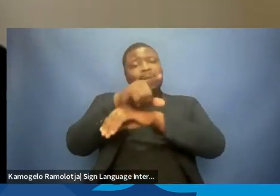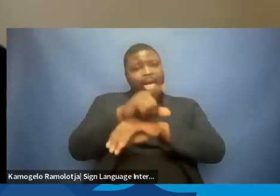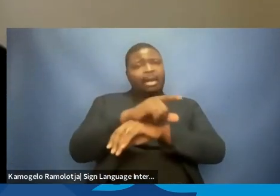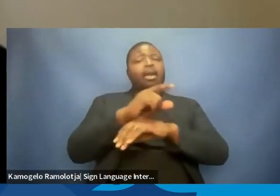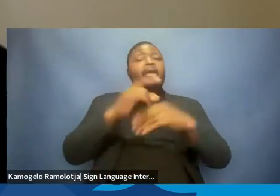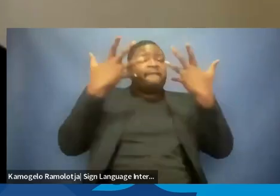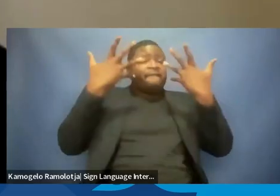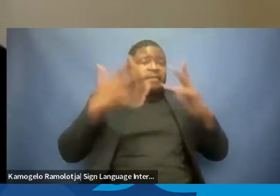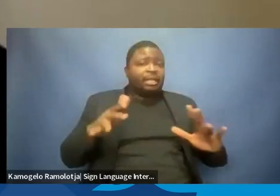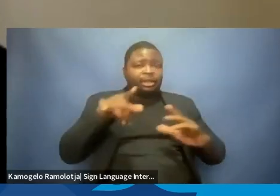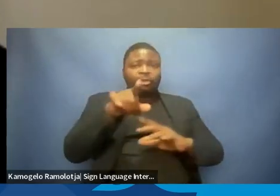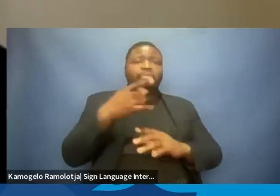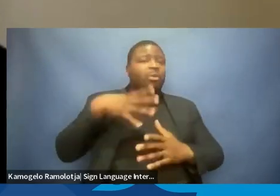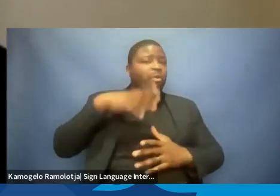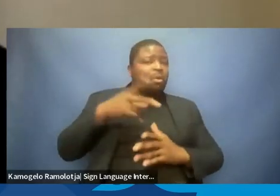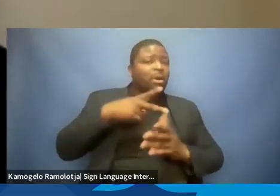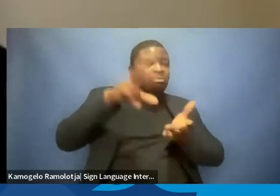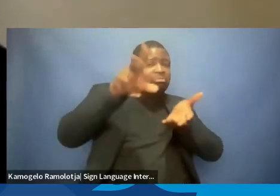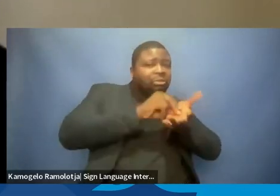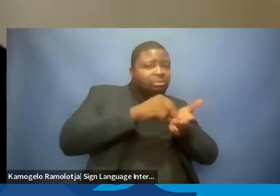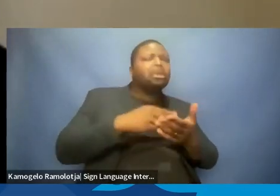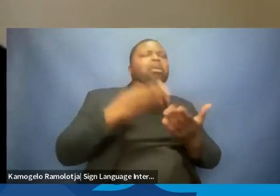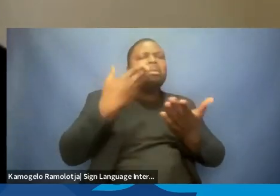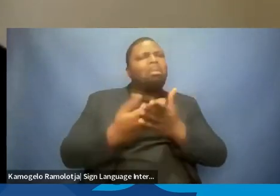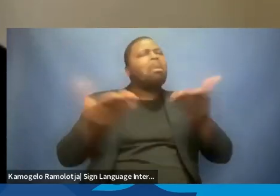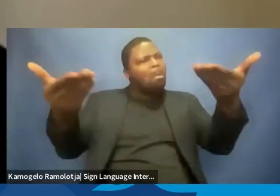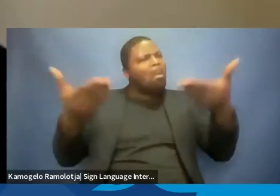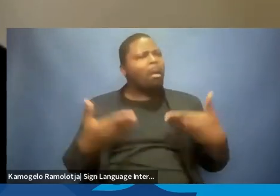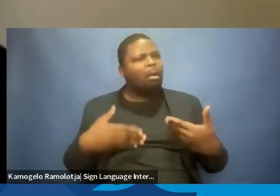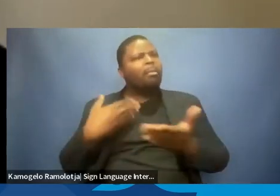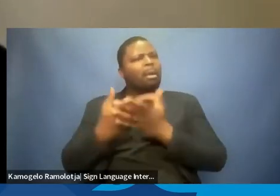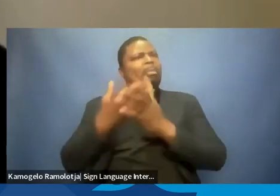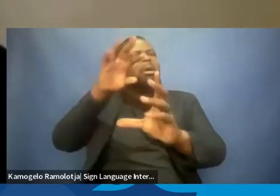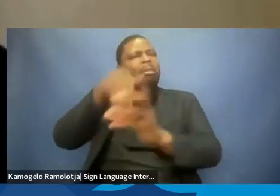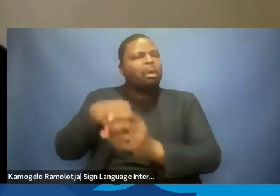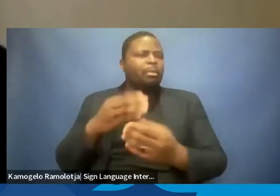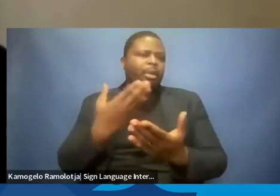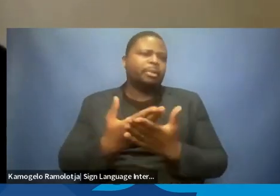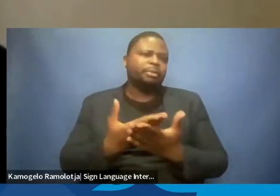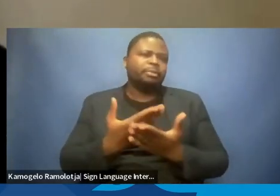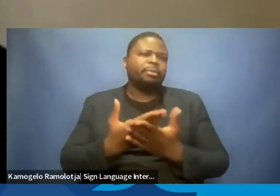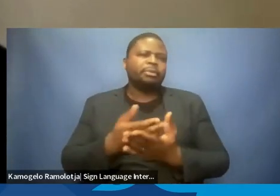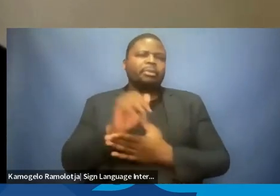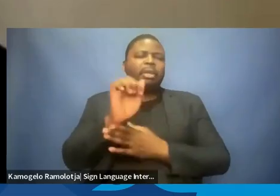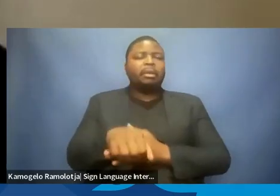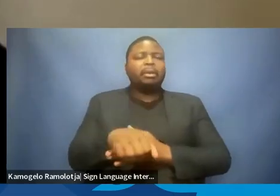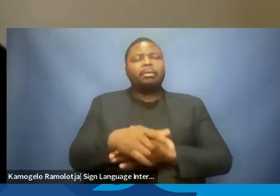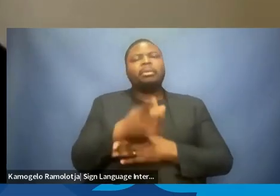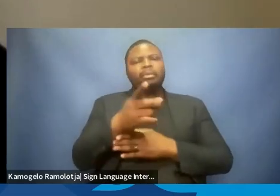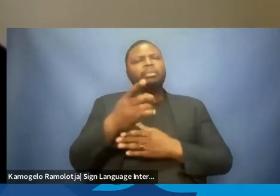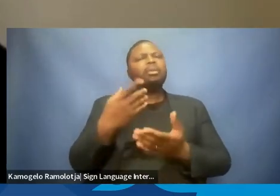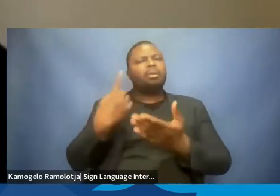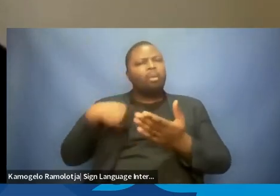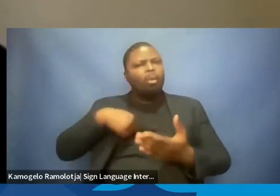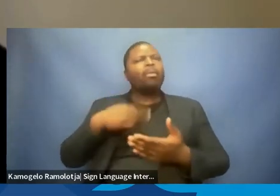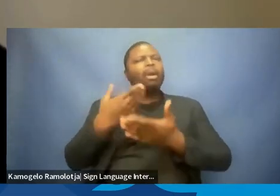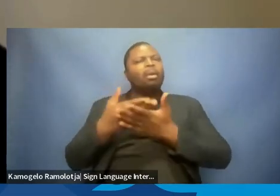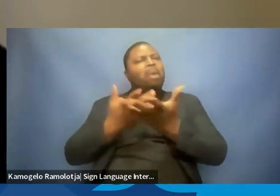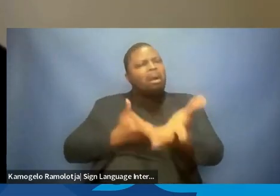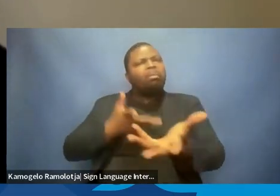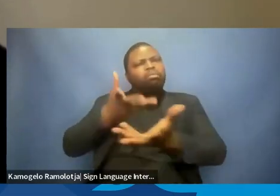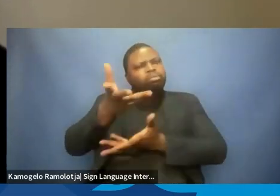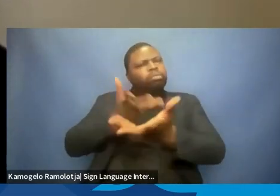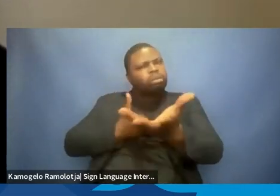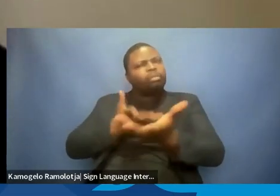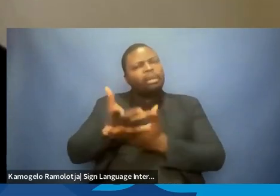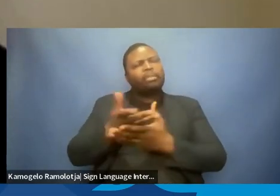for now, we welcome you and ask you to just engage in the sections and also to be able to ask any questions